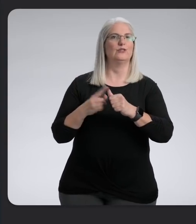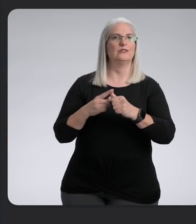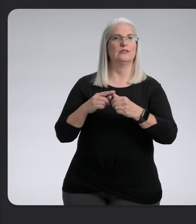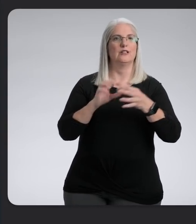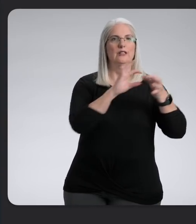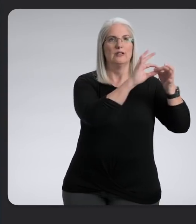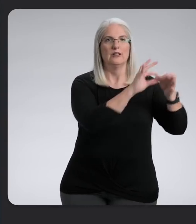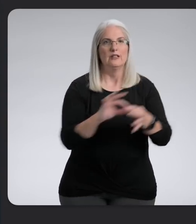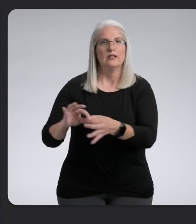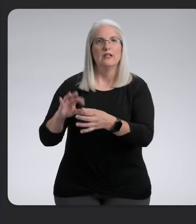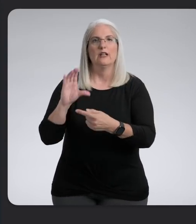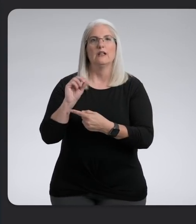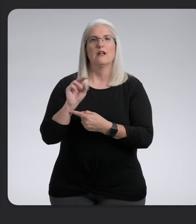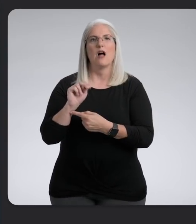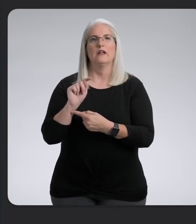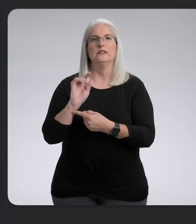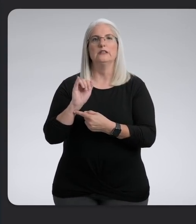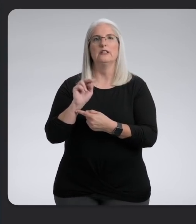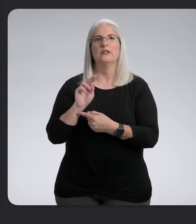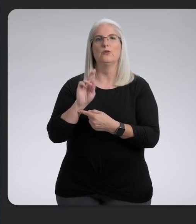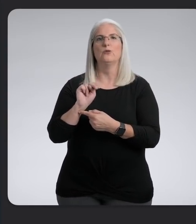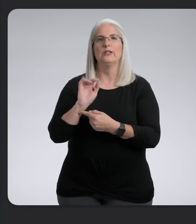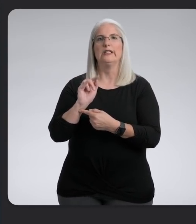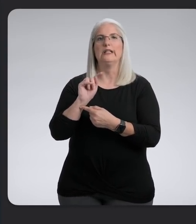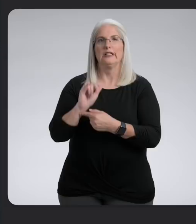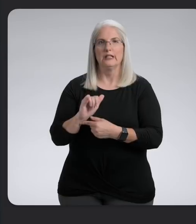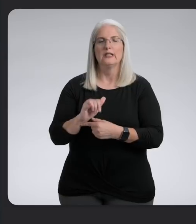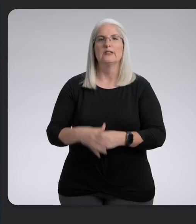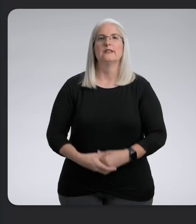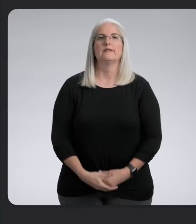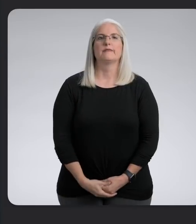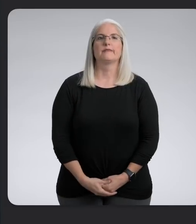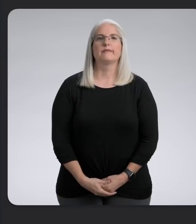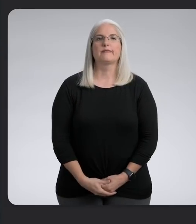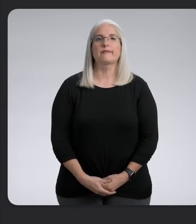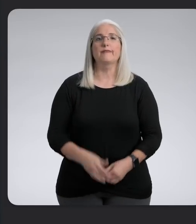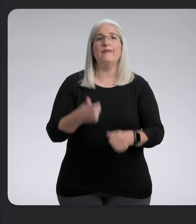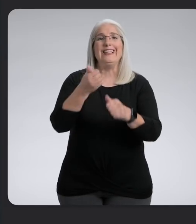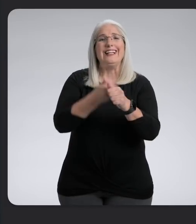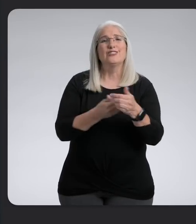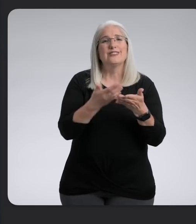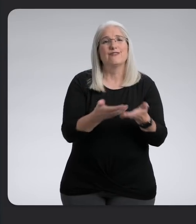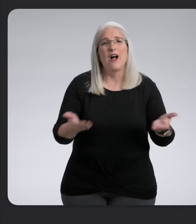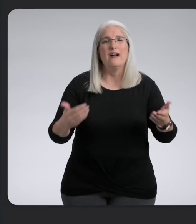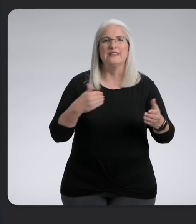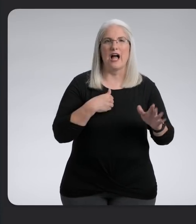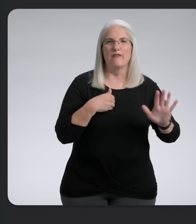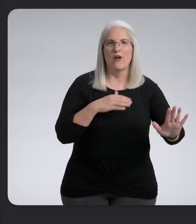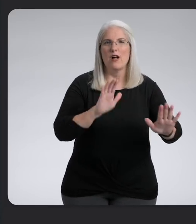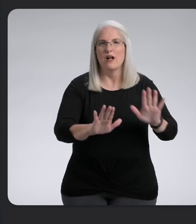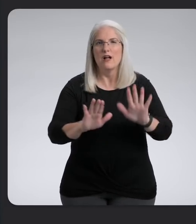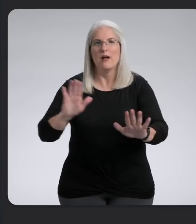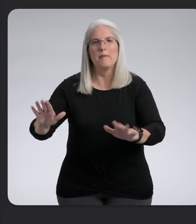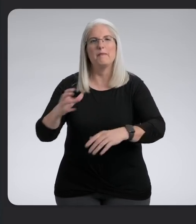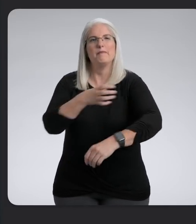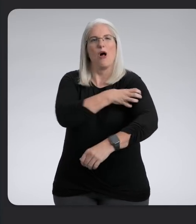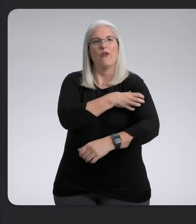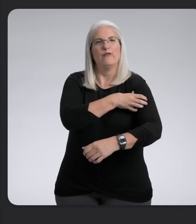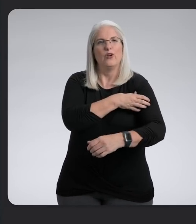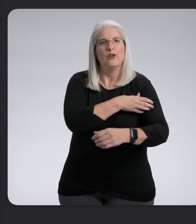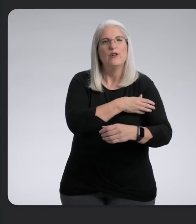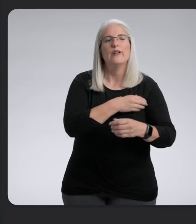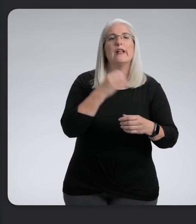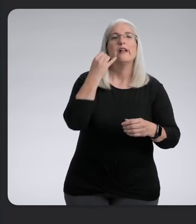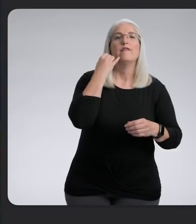device we make is powerful in its own way, and when you use them together, you unlock new experiences that feel